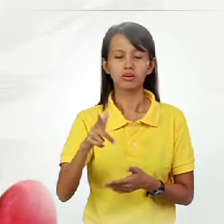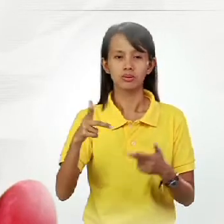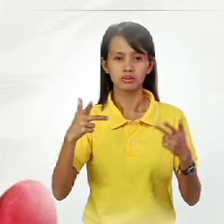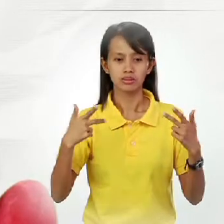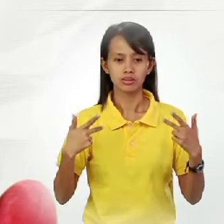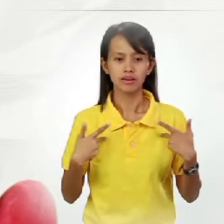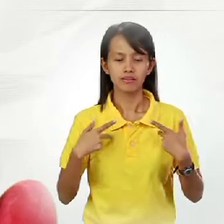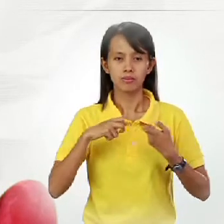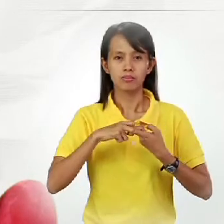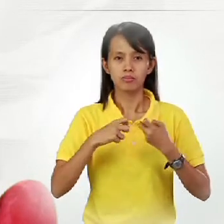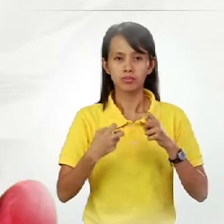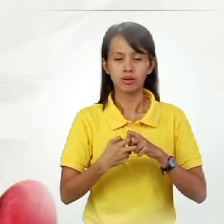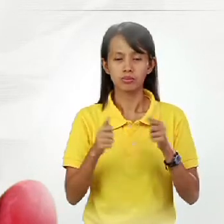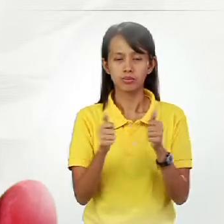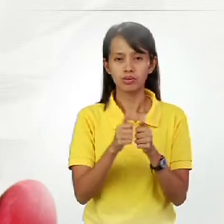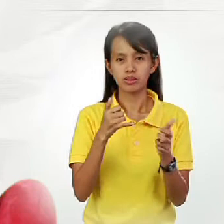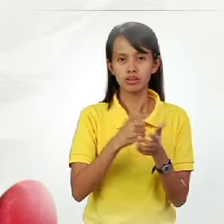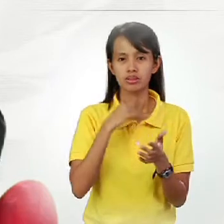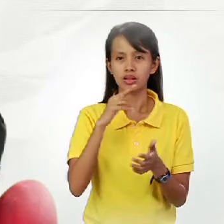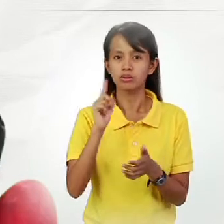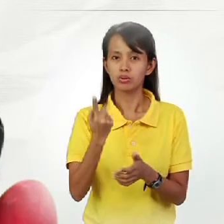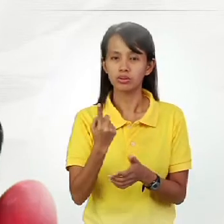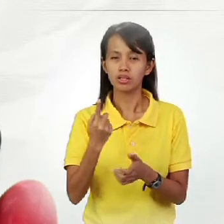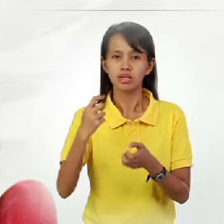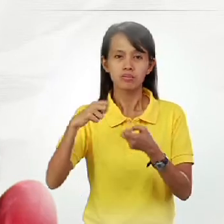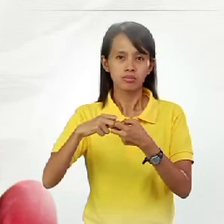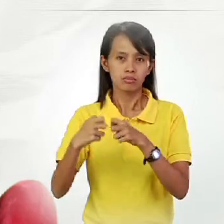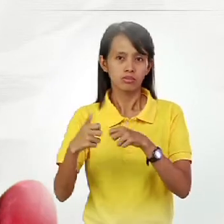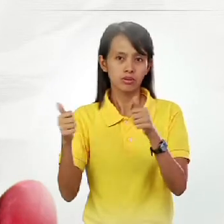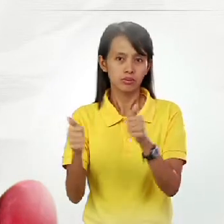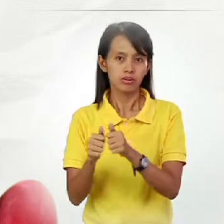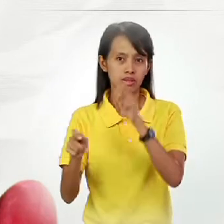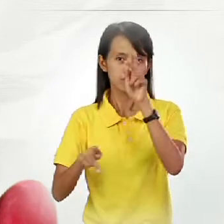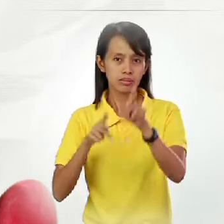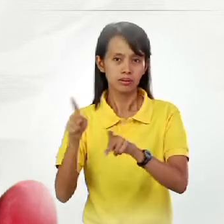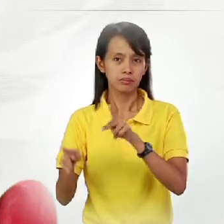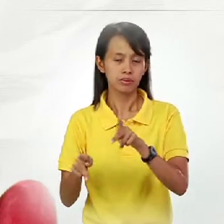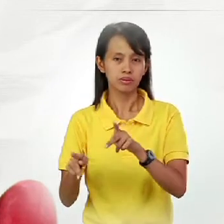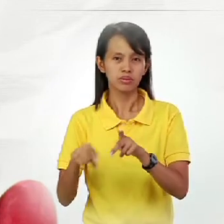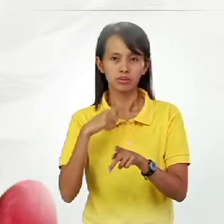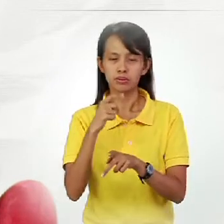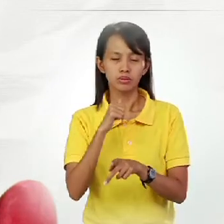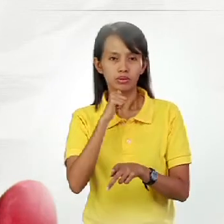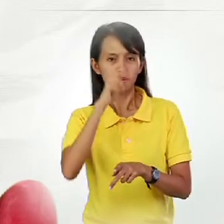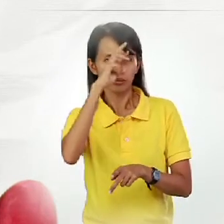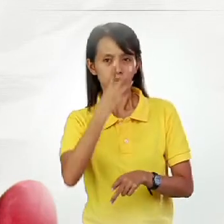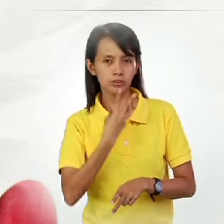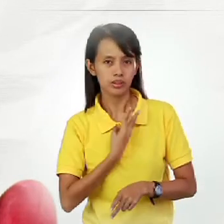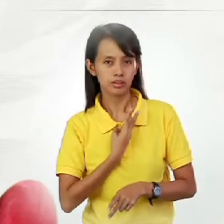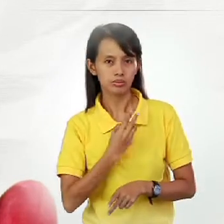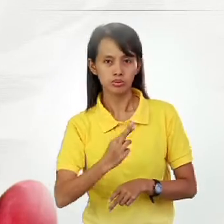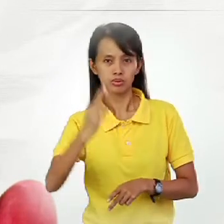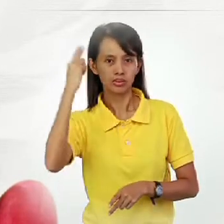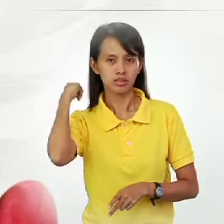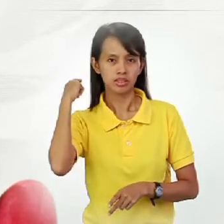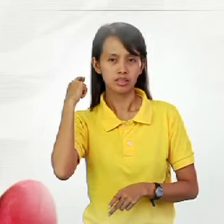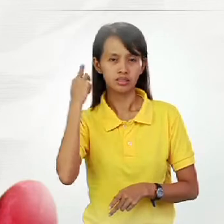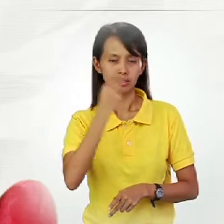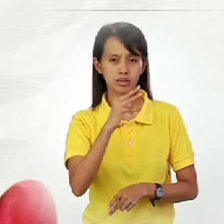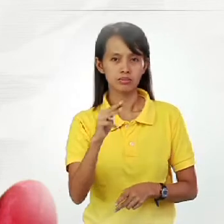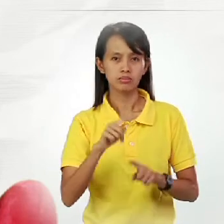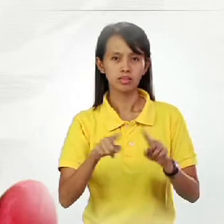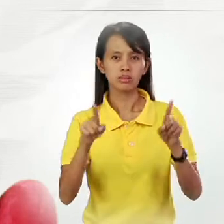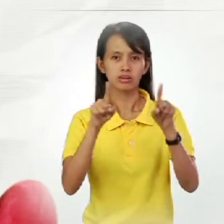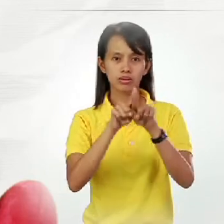it. He was not only struggling with the people who were unwelcoming, people who rejected